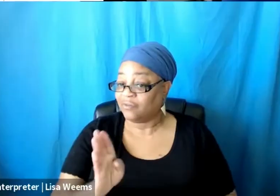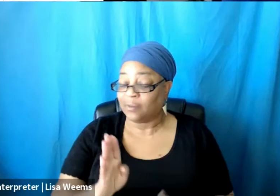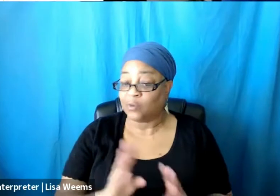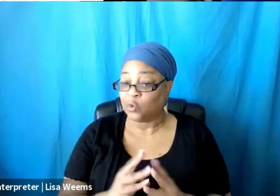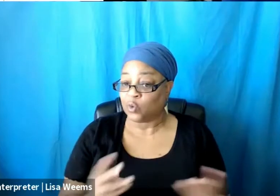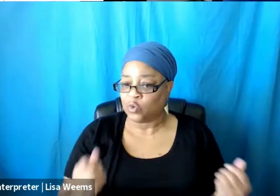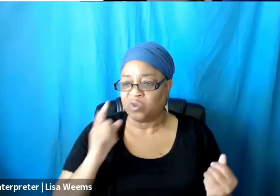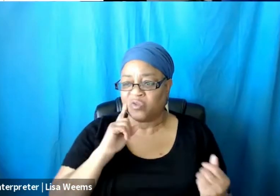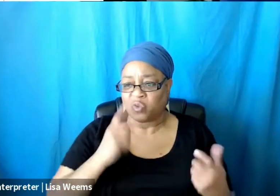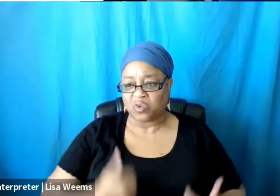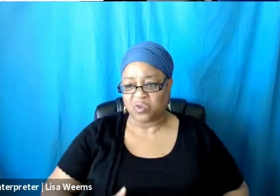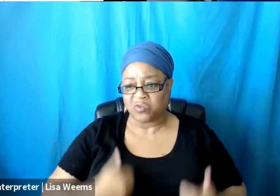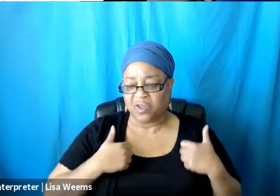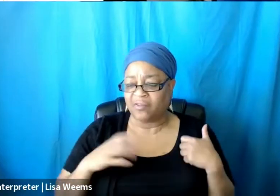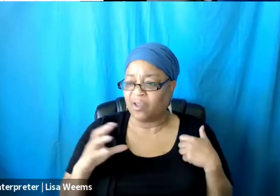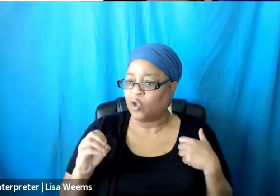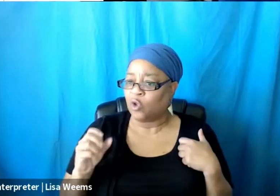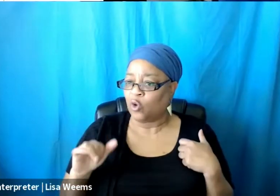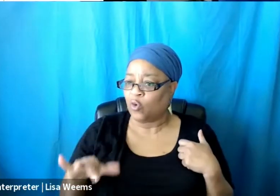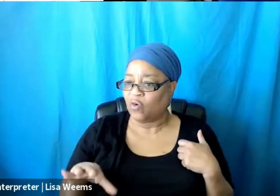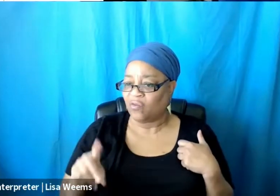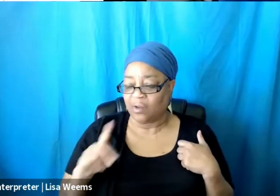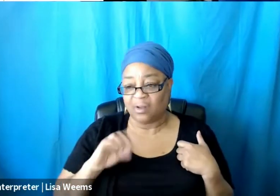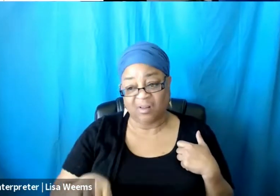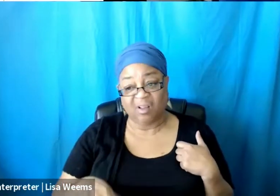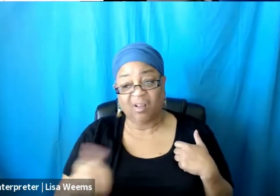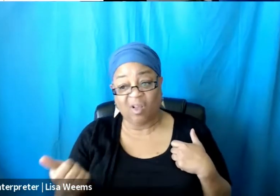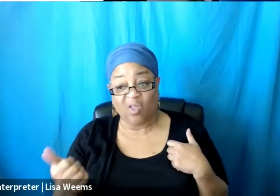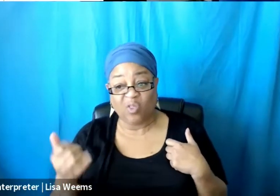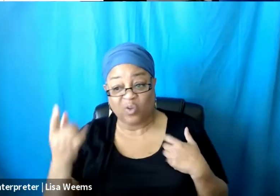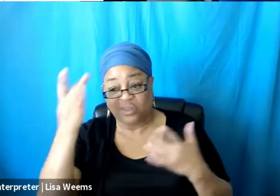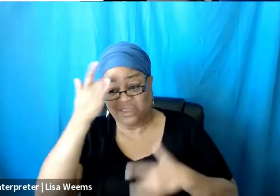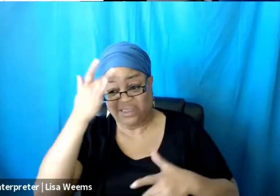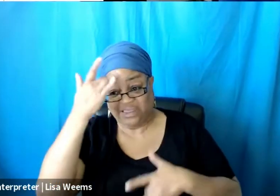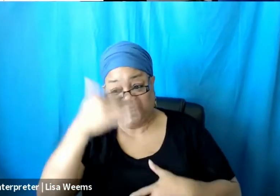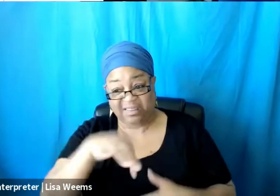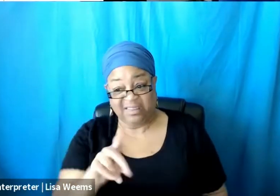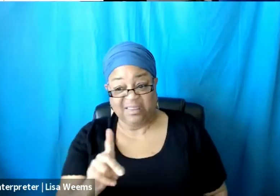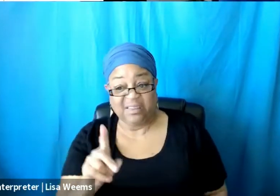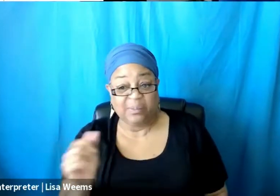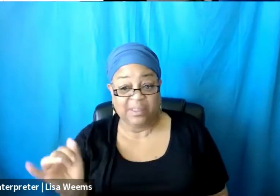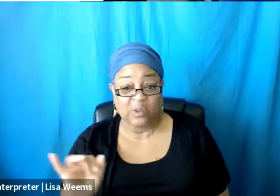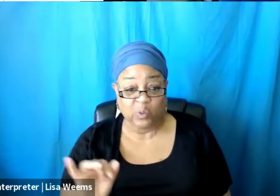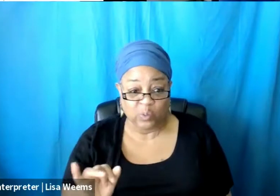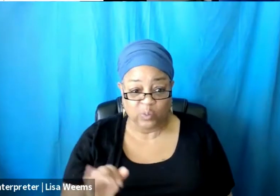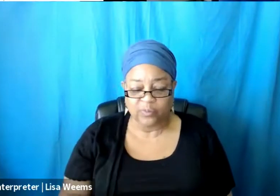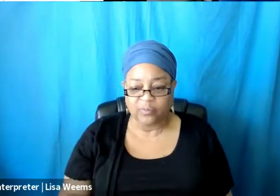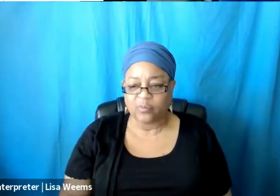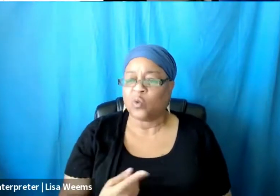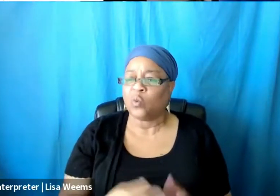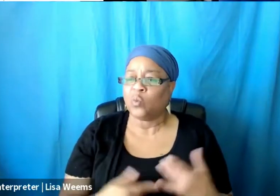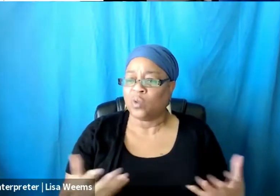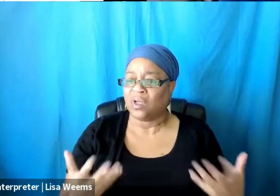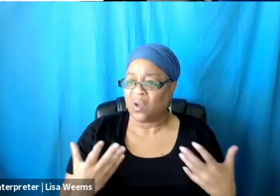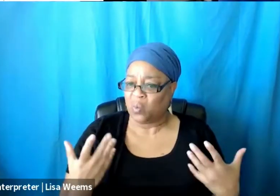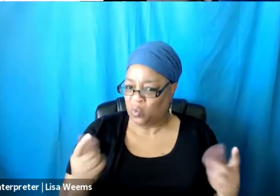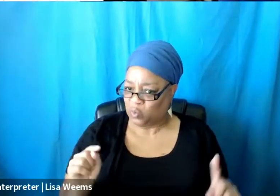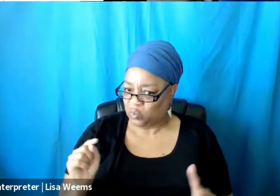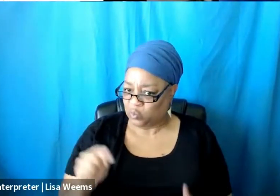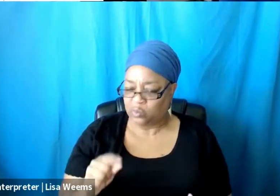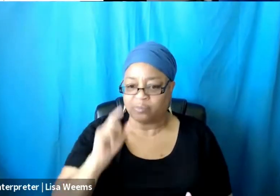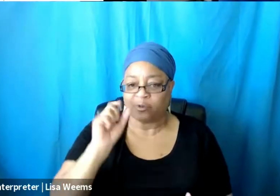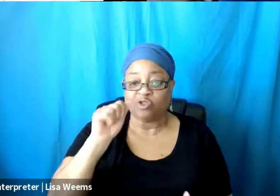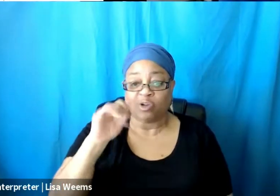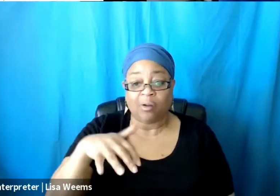also other infectious diseases and other disabilities. What I'd like to do is shine a